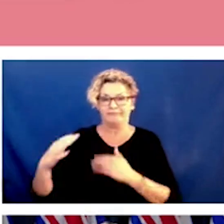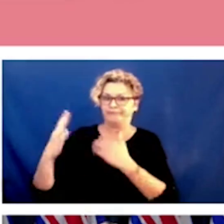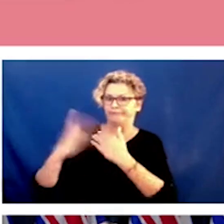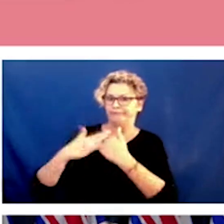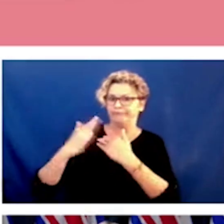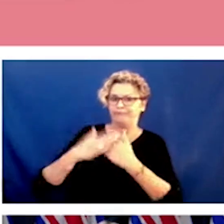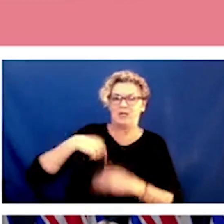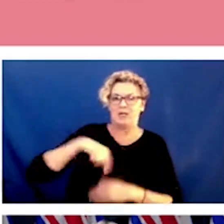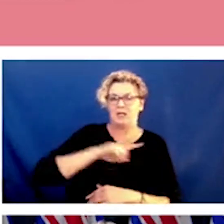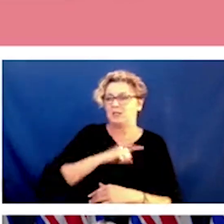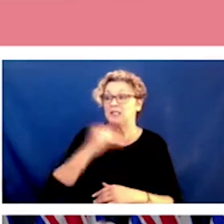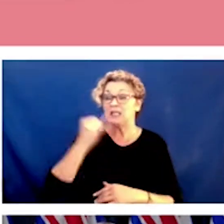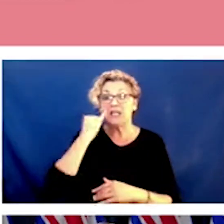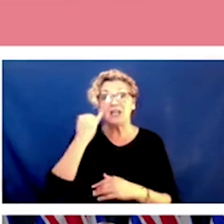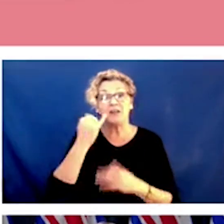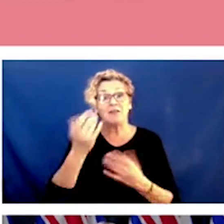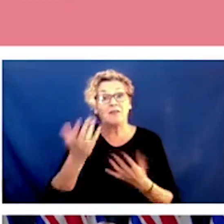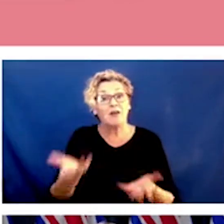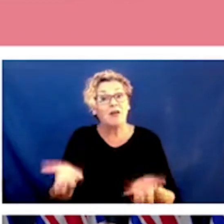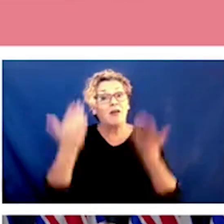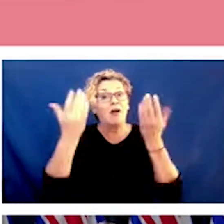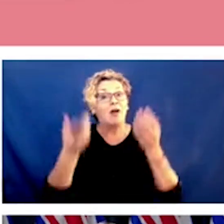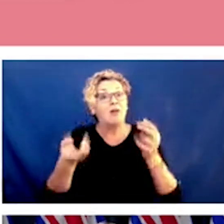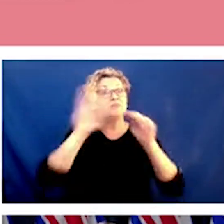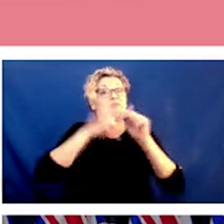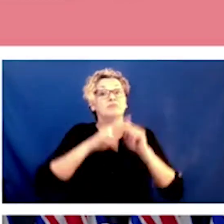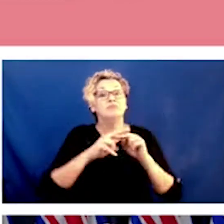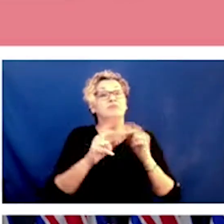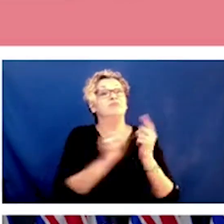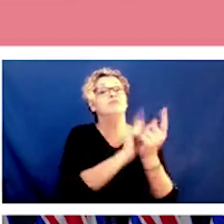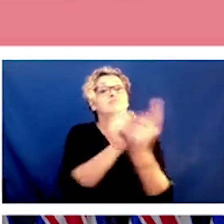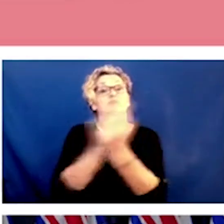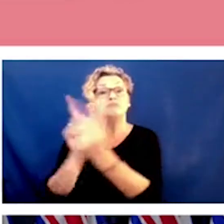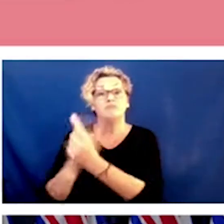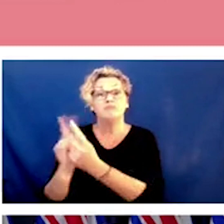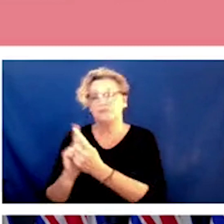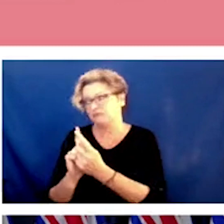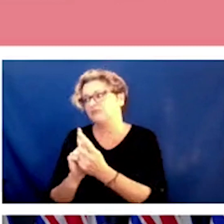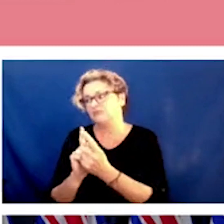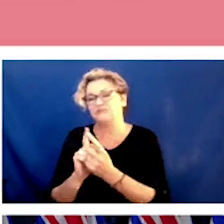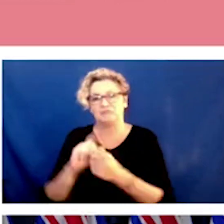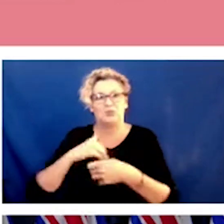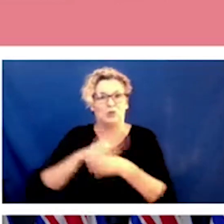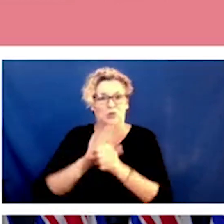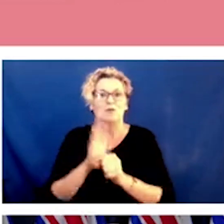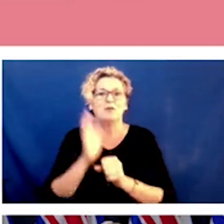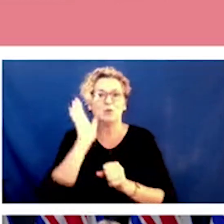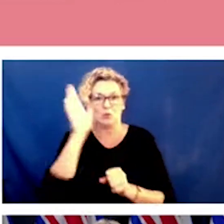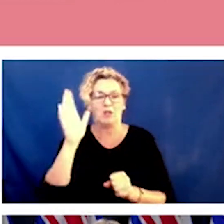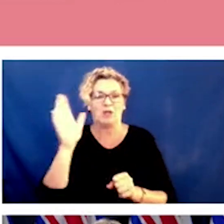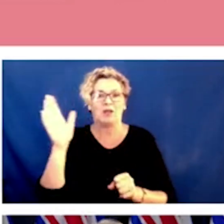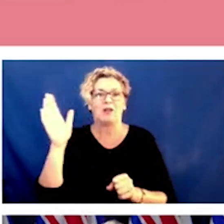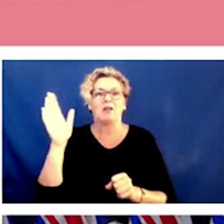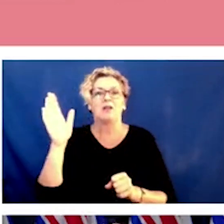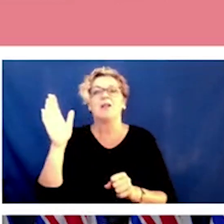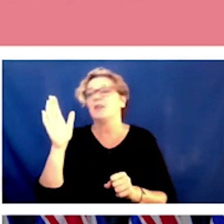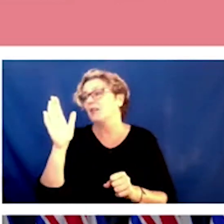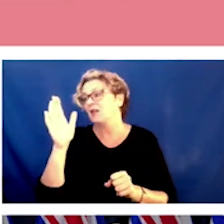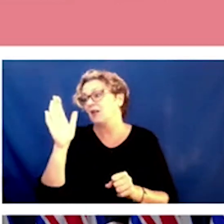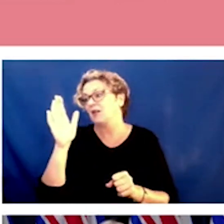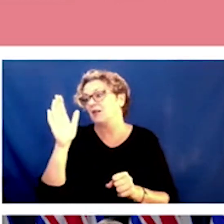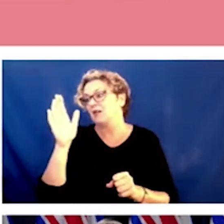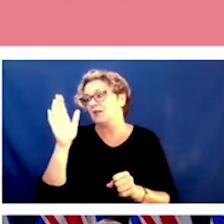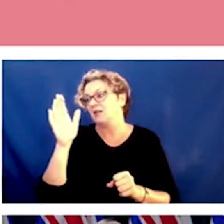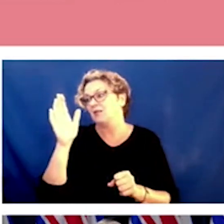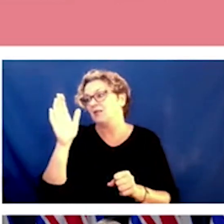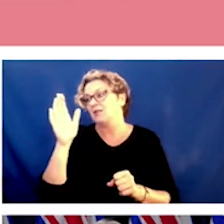we're keeping our safe distance, and we're staying away from others if we're sick. And these graphs